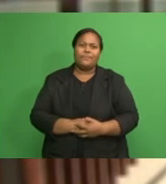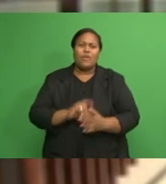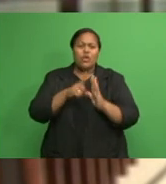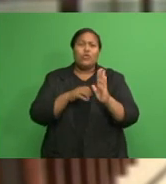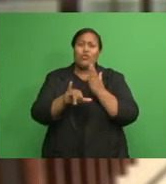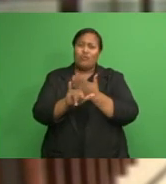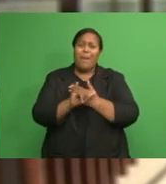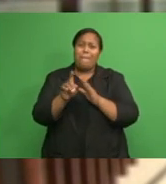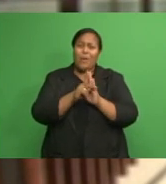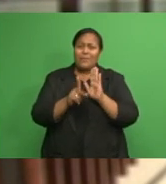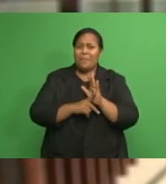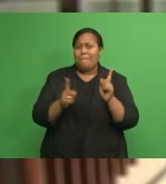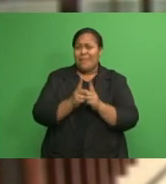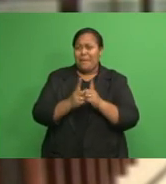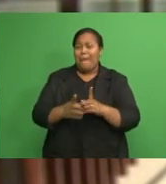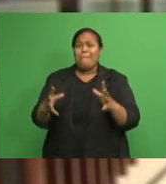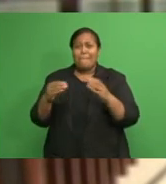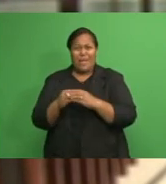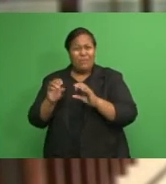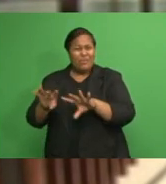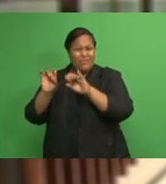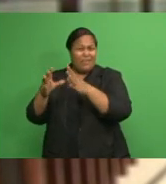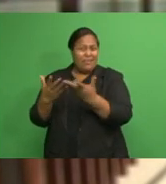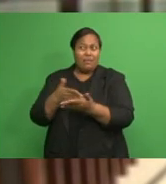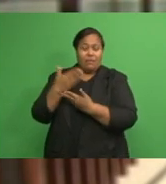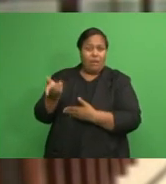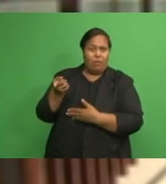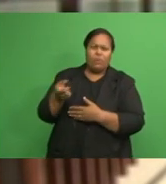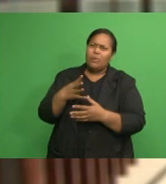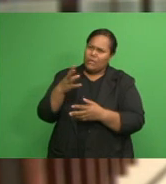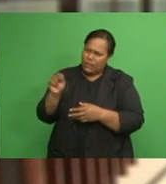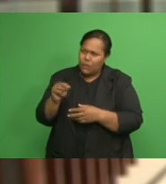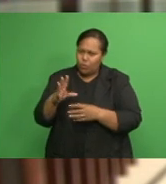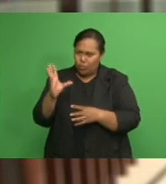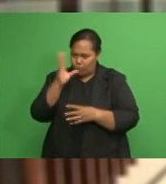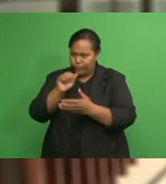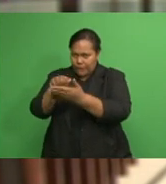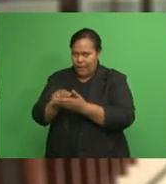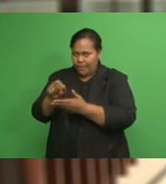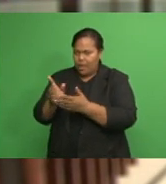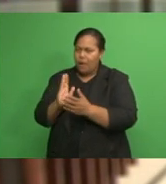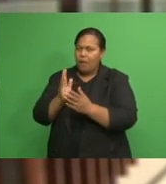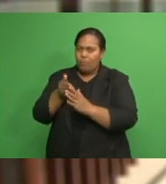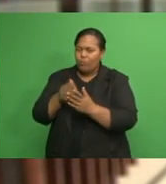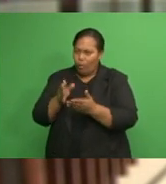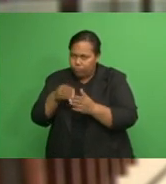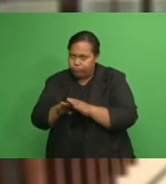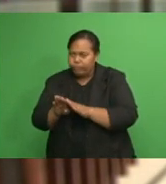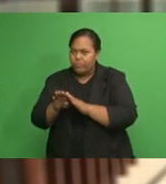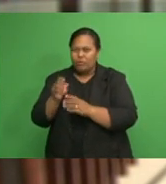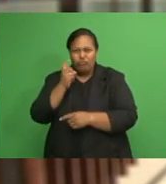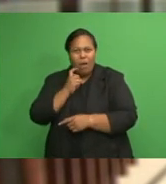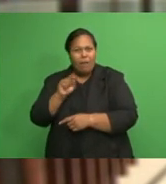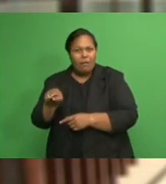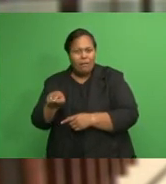minutes for Reserve Bank of Australia showed that the accommodative approach will be maintained as long as it is required. However, it cited